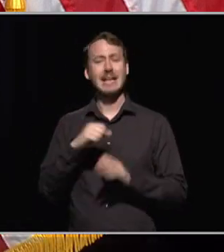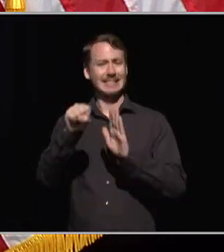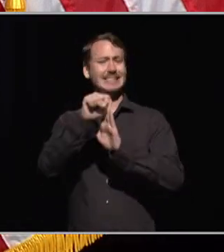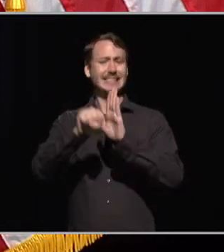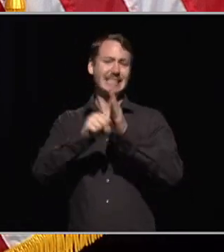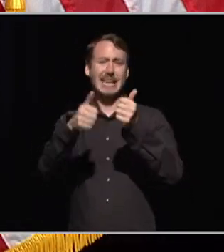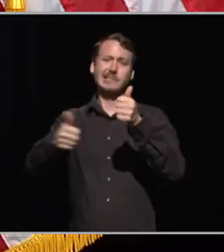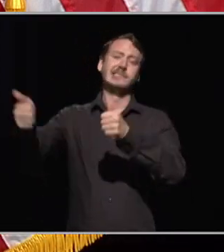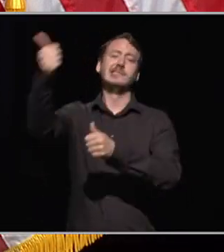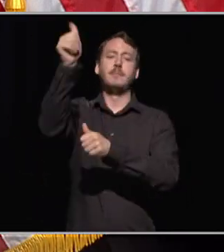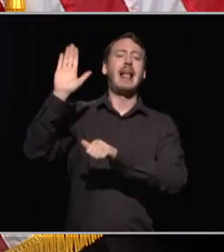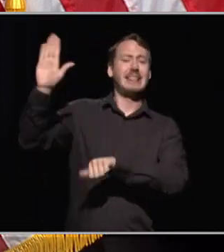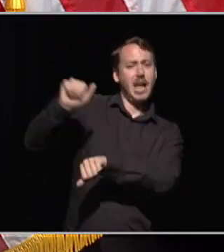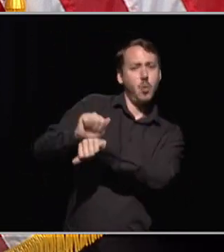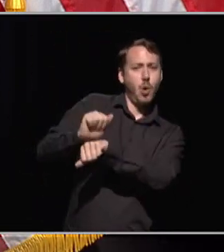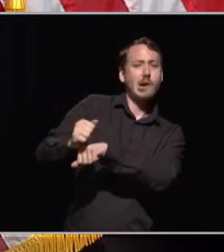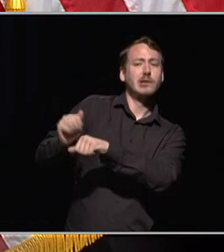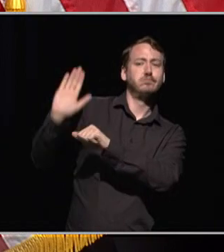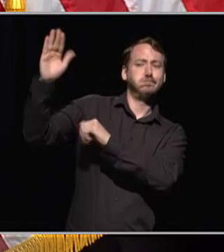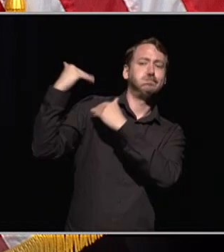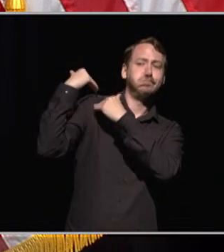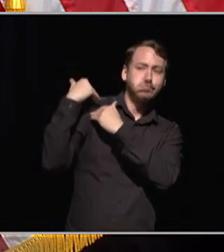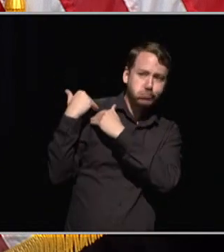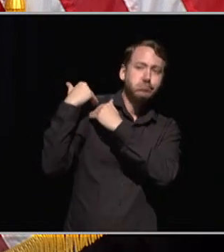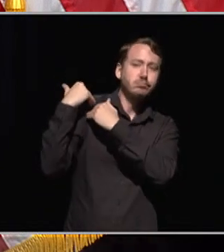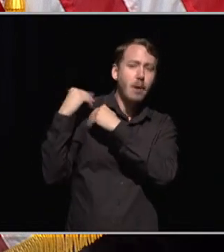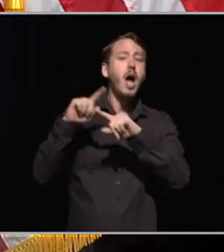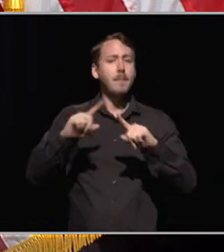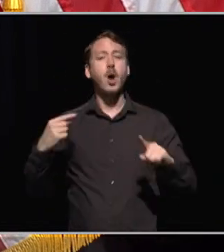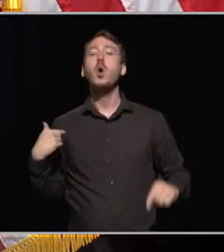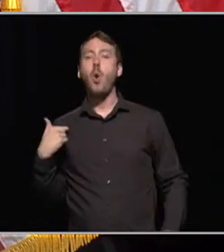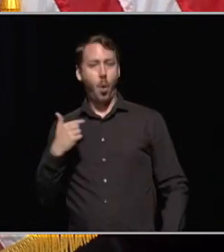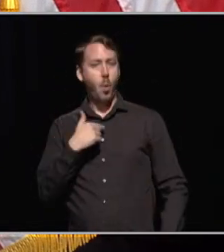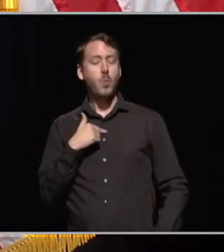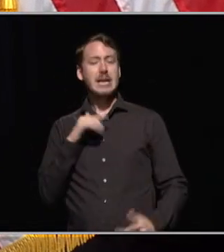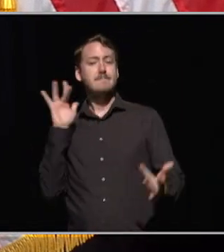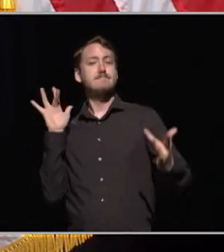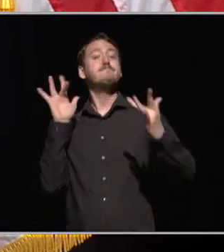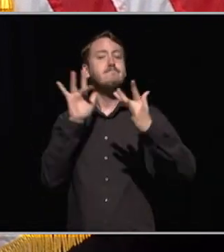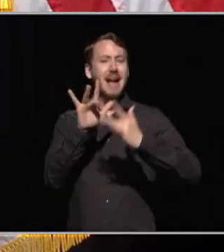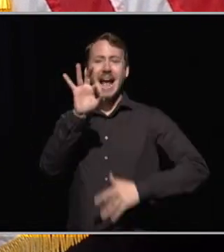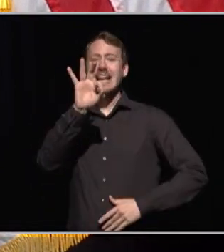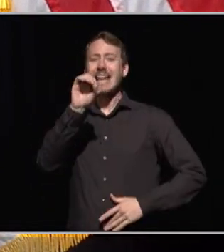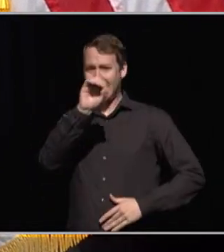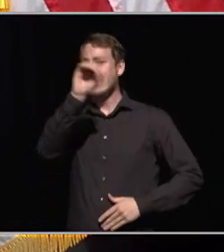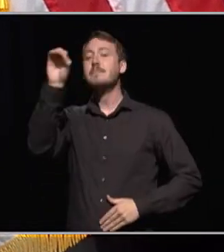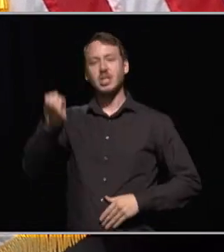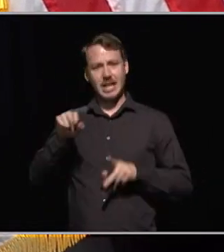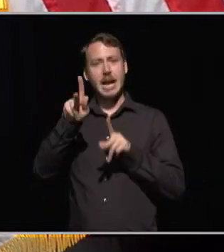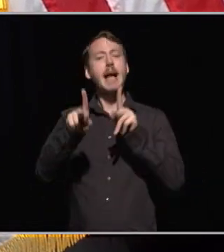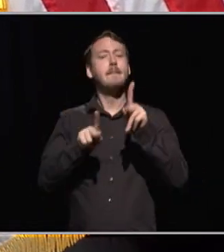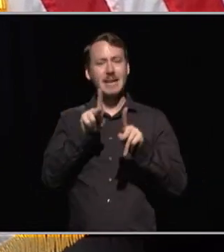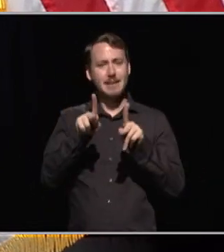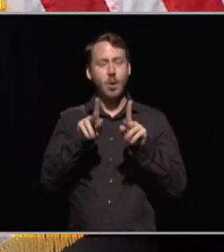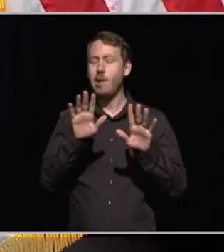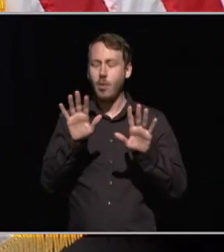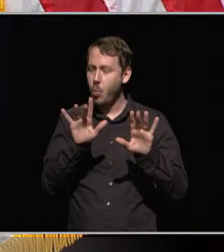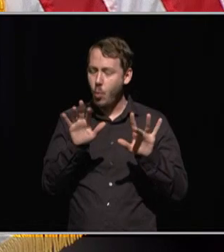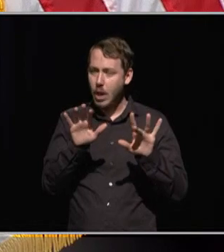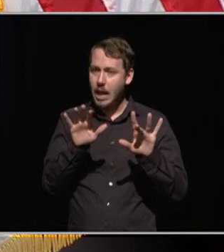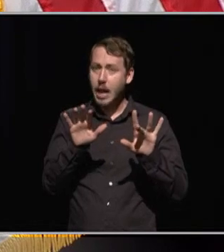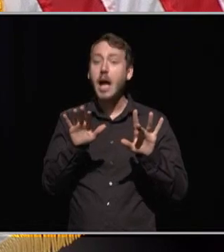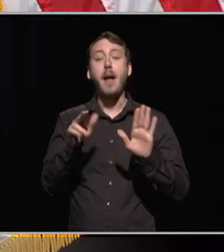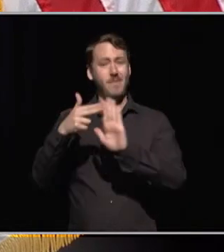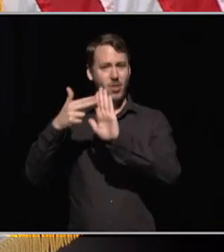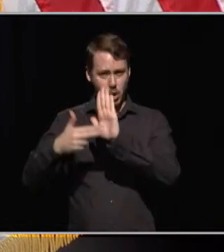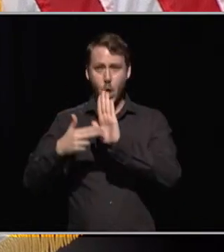for us. But we are able to reach 90% of the individuals, or the contract that we have